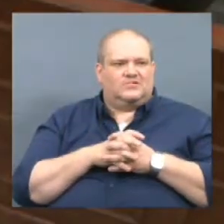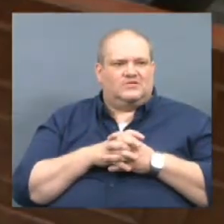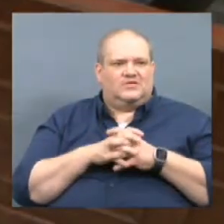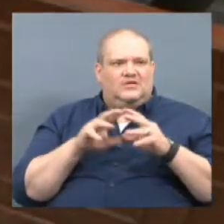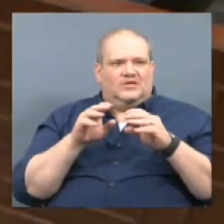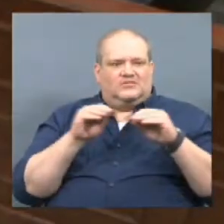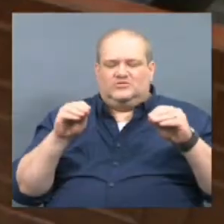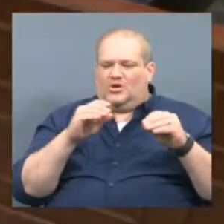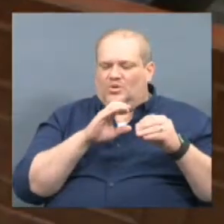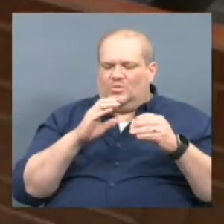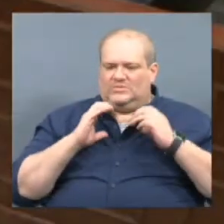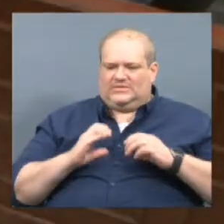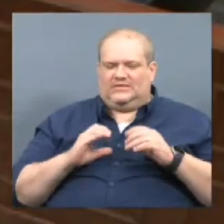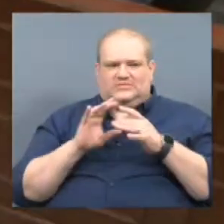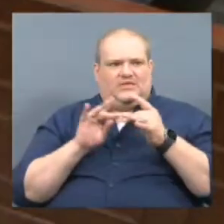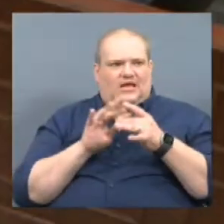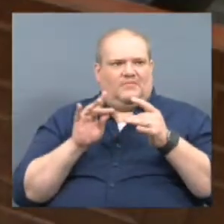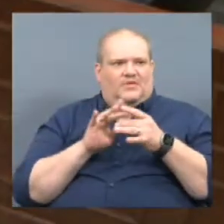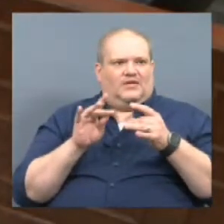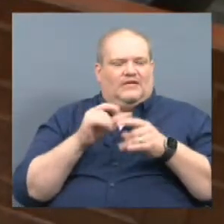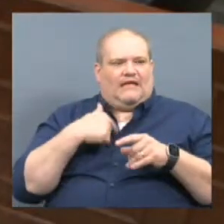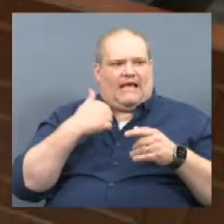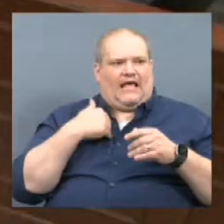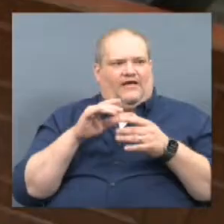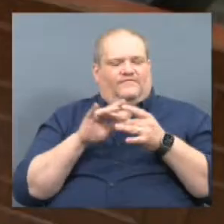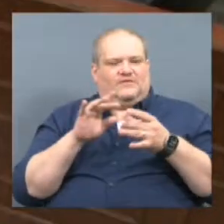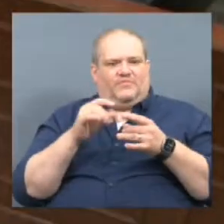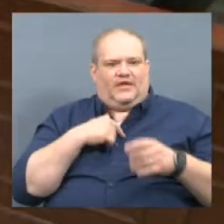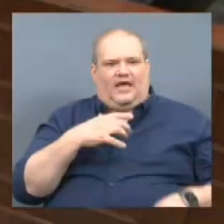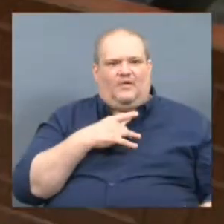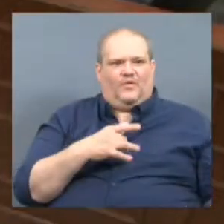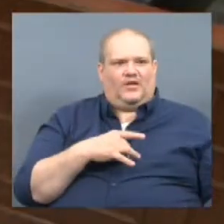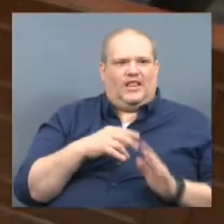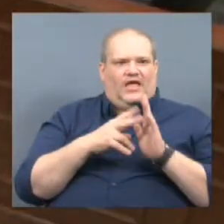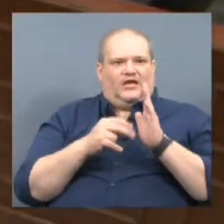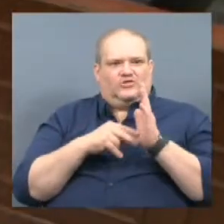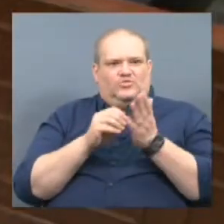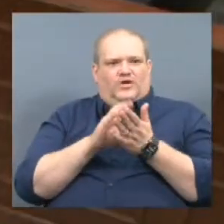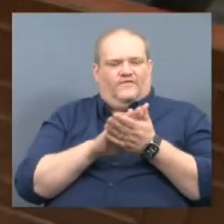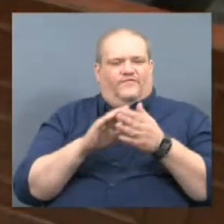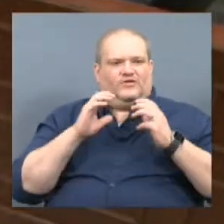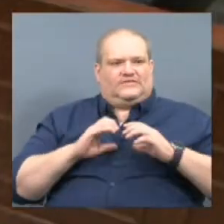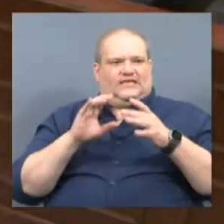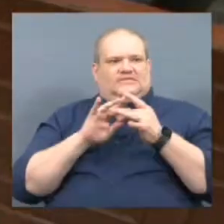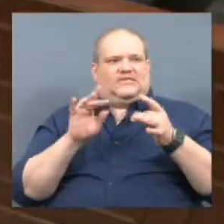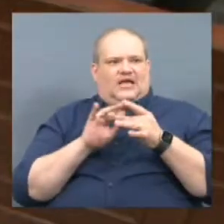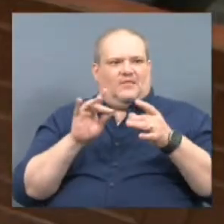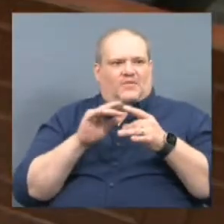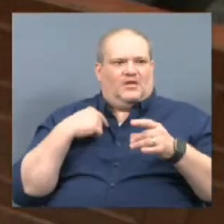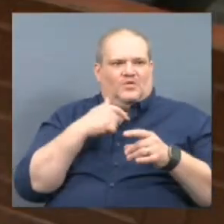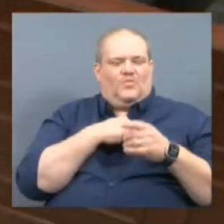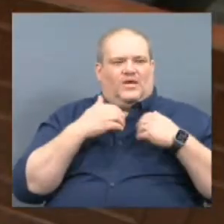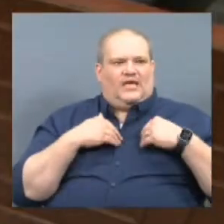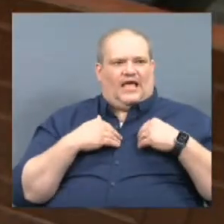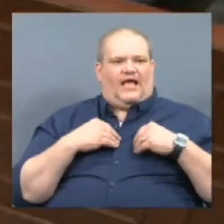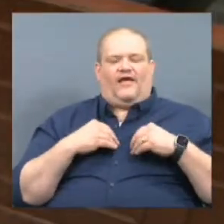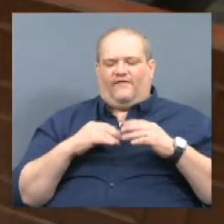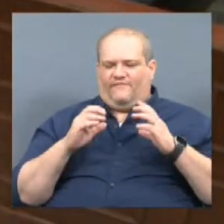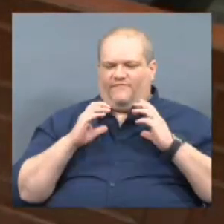If no citizen comments, do we have any? I have actually something that I'd like to read into the record for citizen comment. Okay, we have citizen